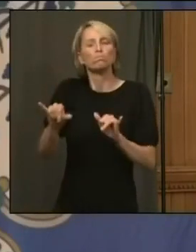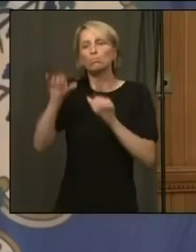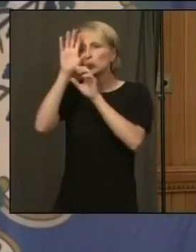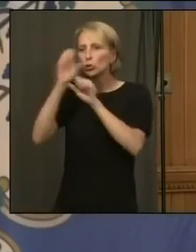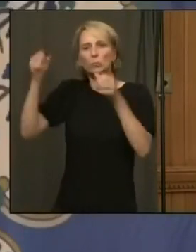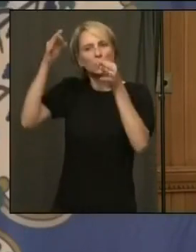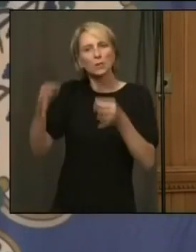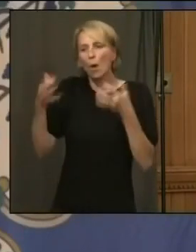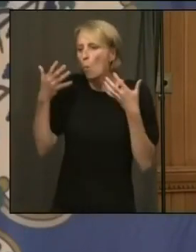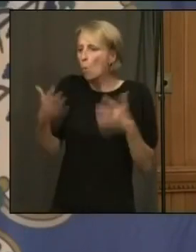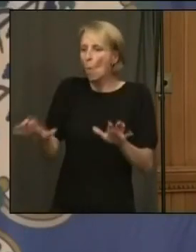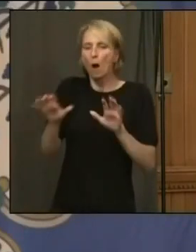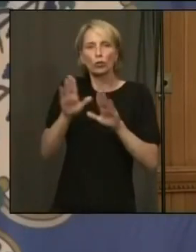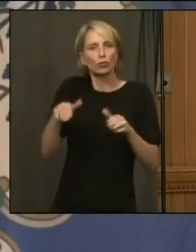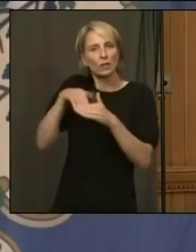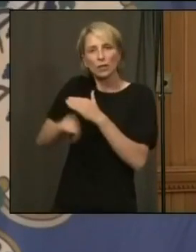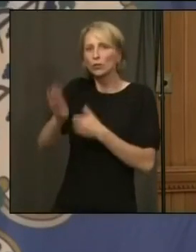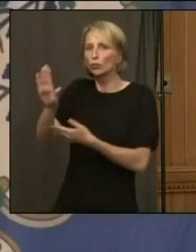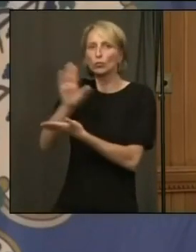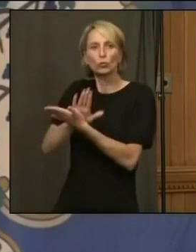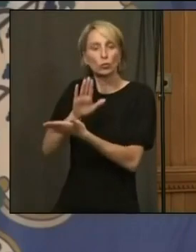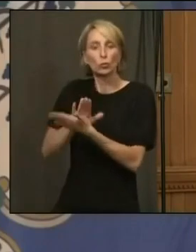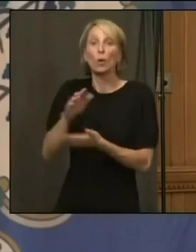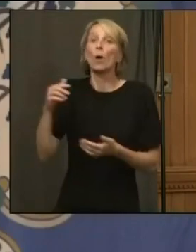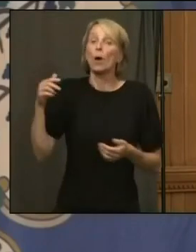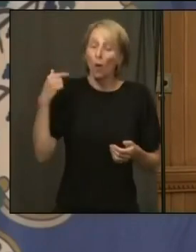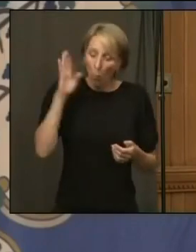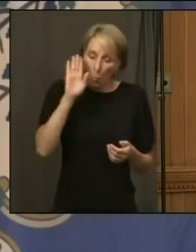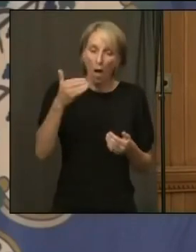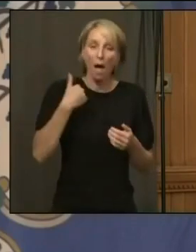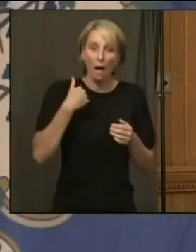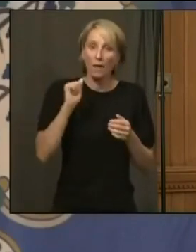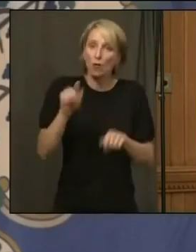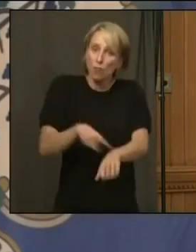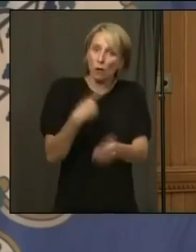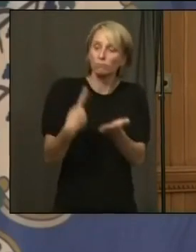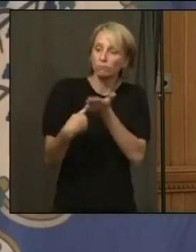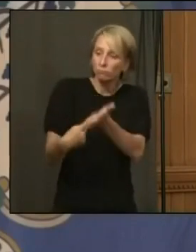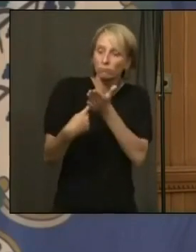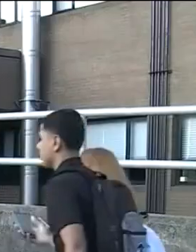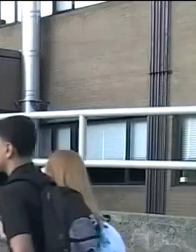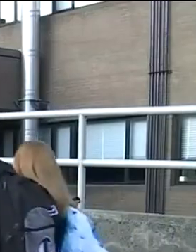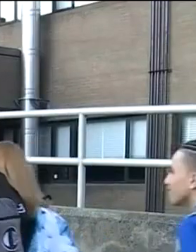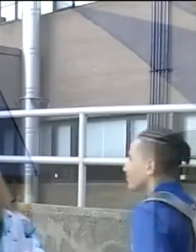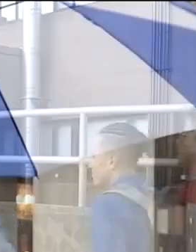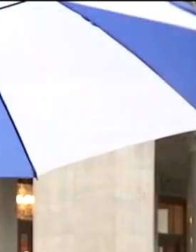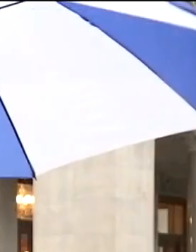to school, we're going to have a really forceful discussion with the superintendent about why that is.